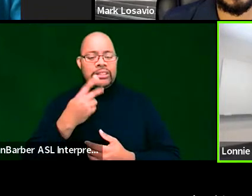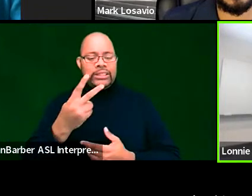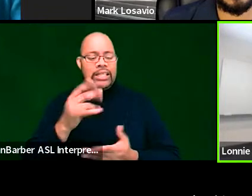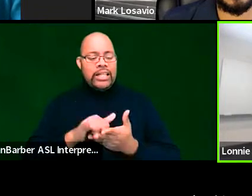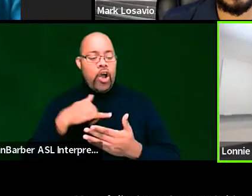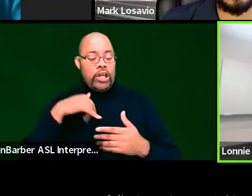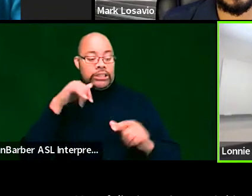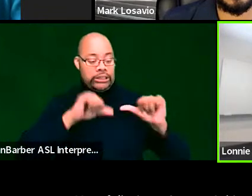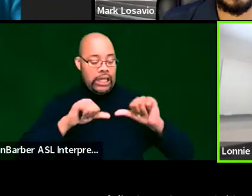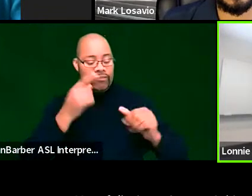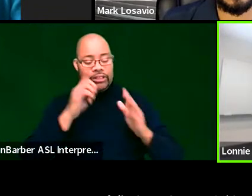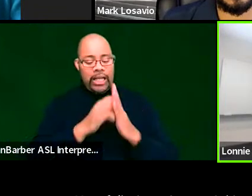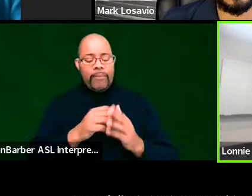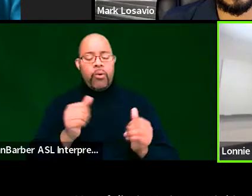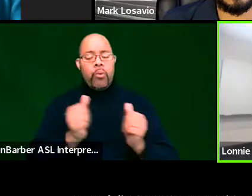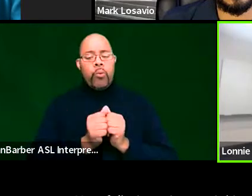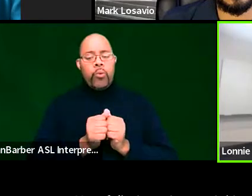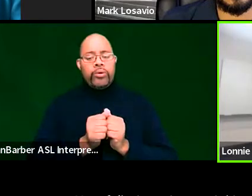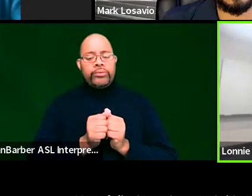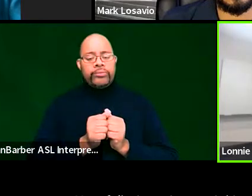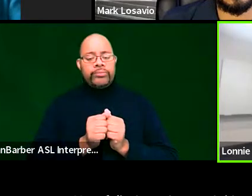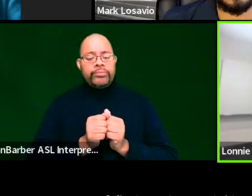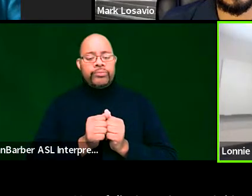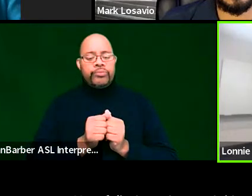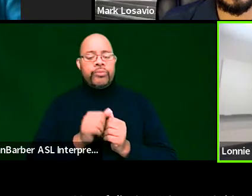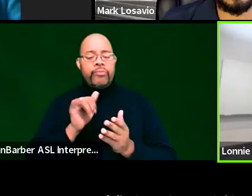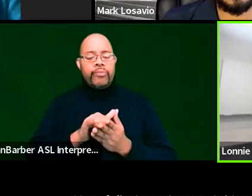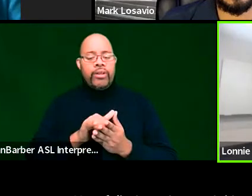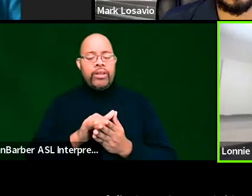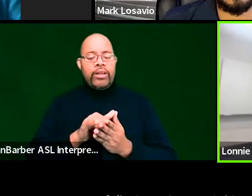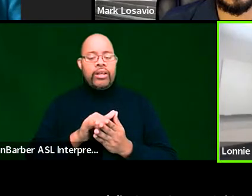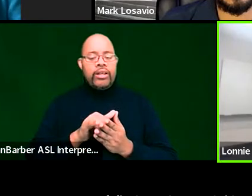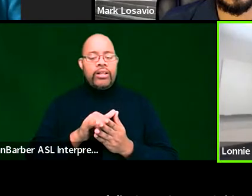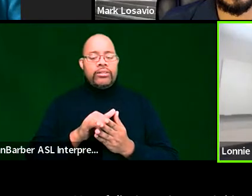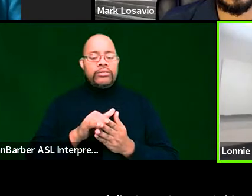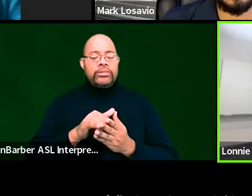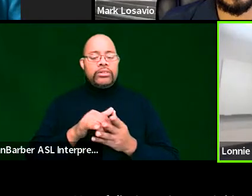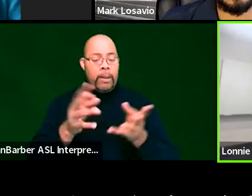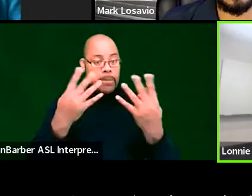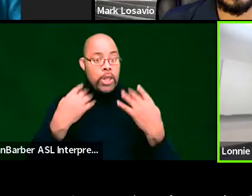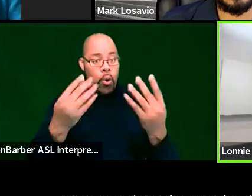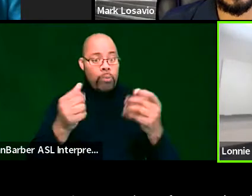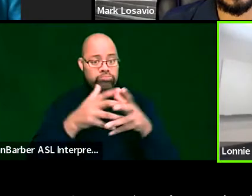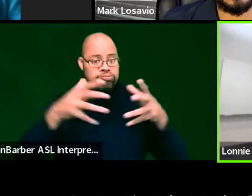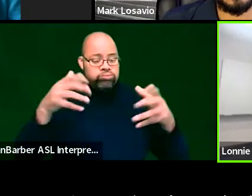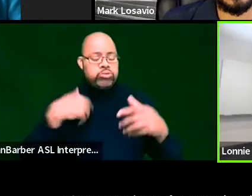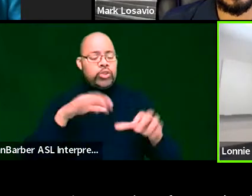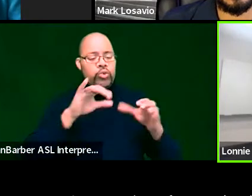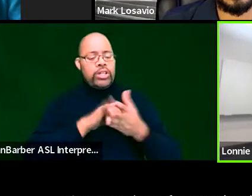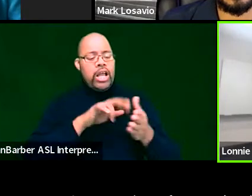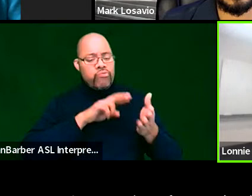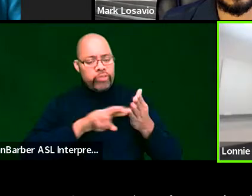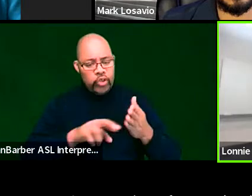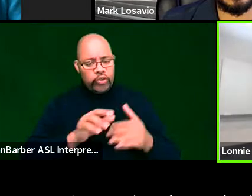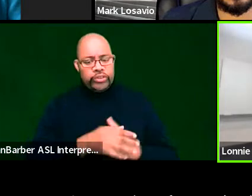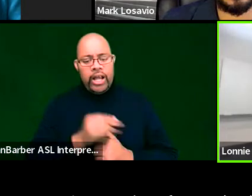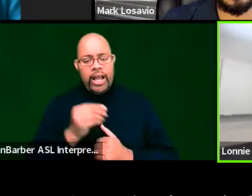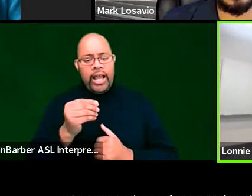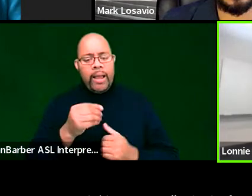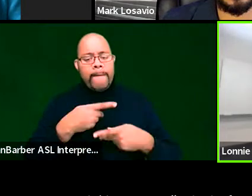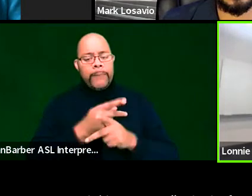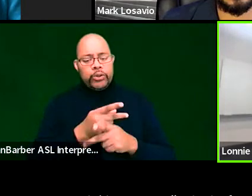our science, for example, with harmful algal blooms, red tide, we actually do the foundational research and